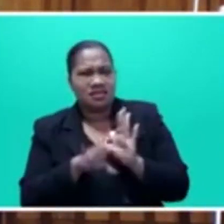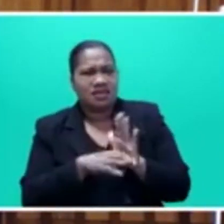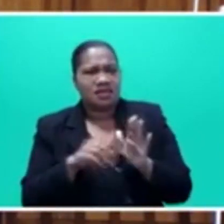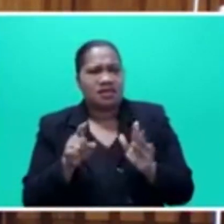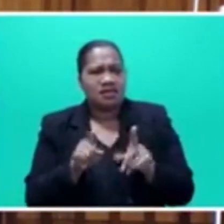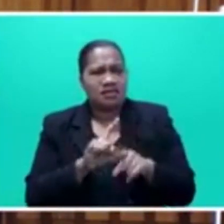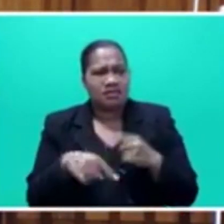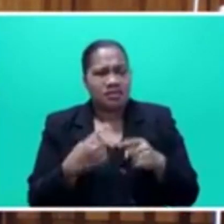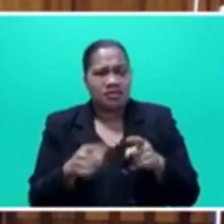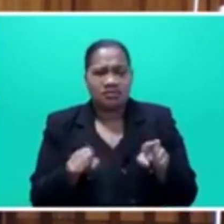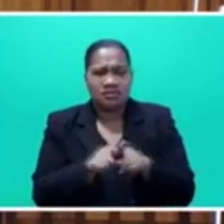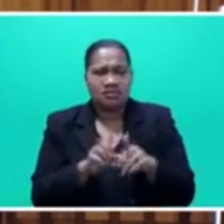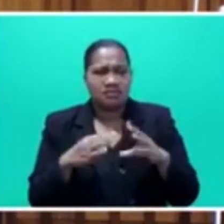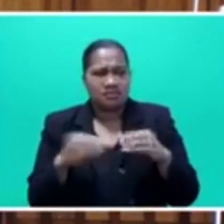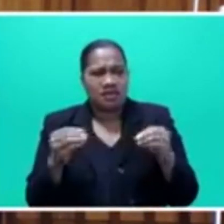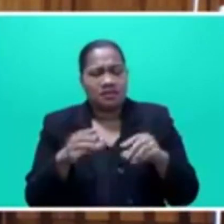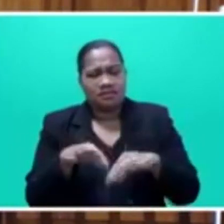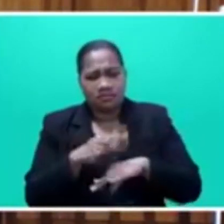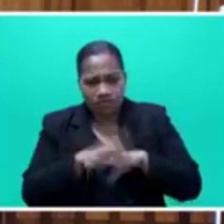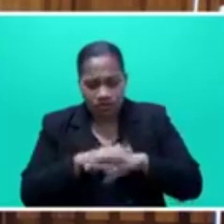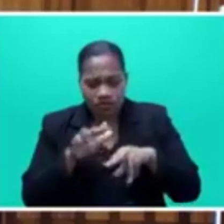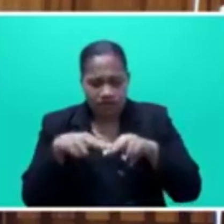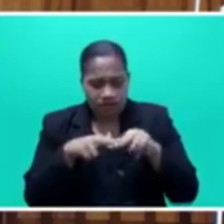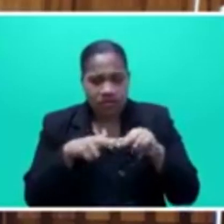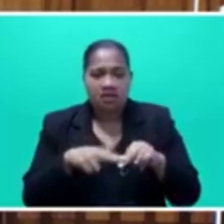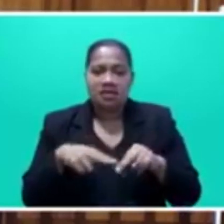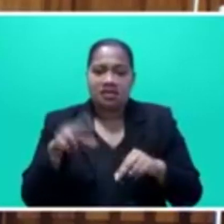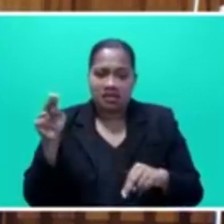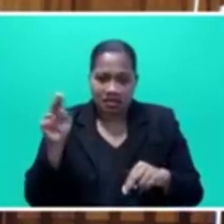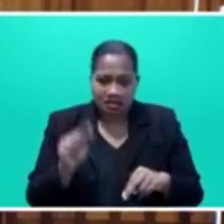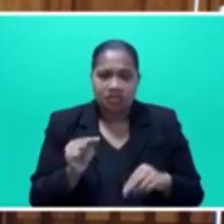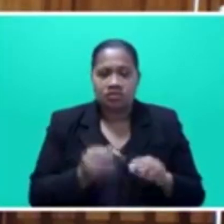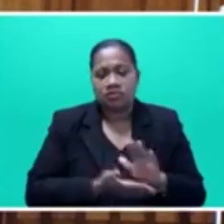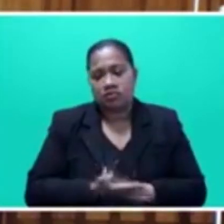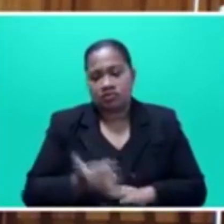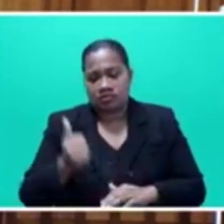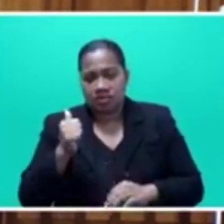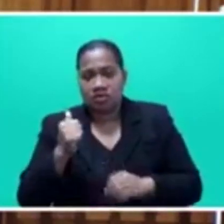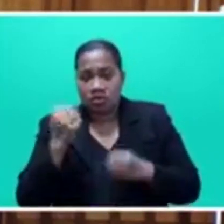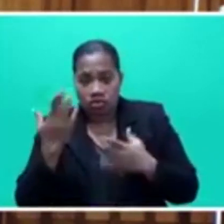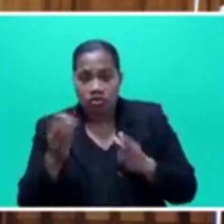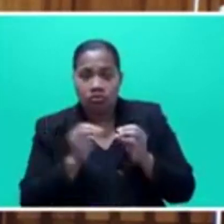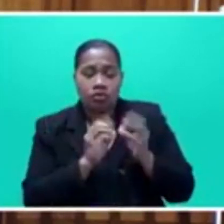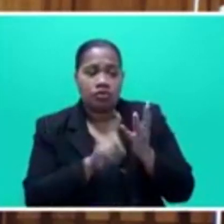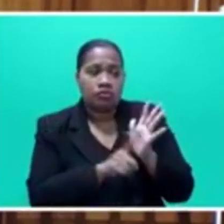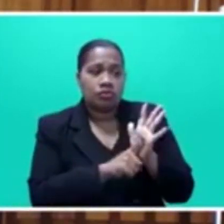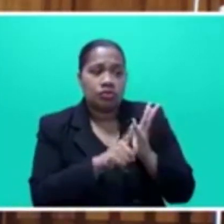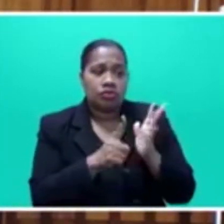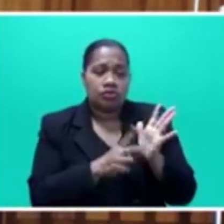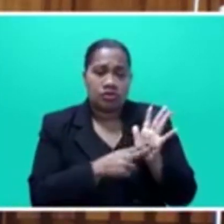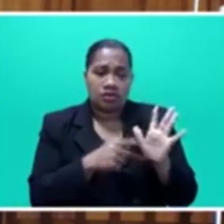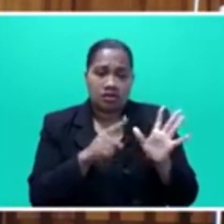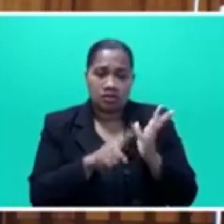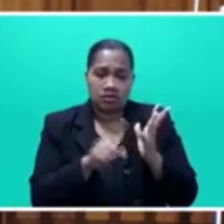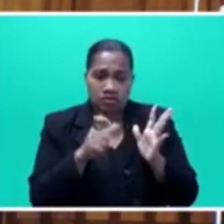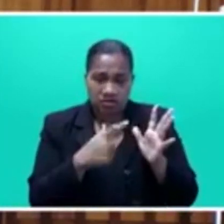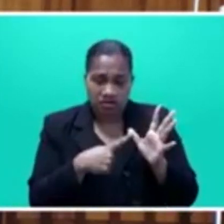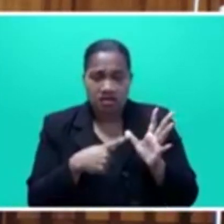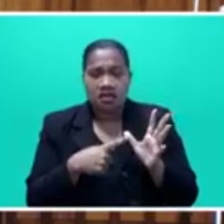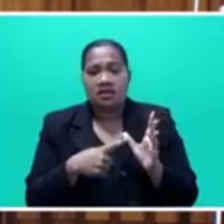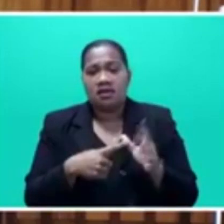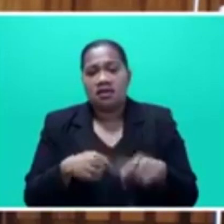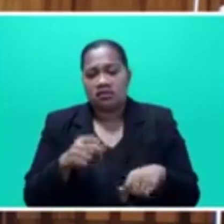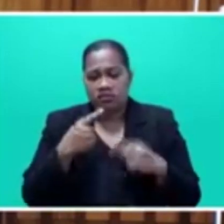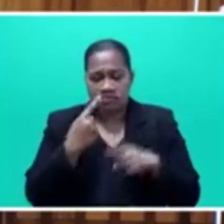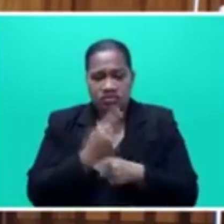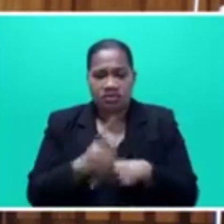They don't talk about that. They need to go back to their constituencies and tell them, Honourable Bula Nauda, you stood here and harped on about the Yashgai Constitution.